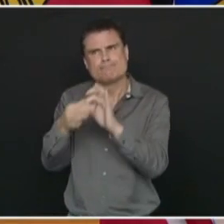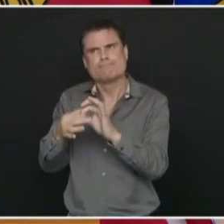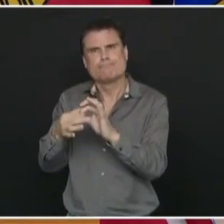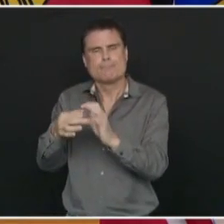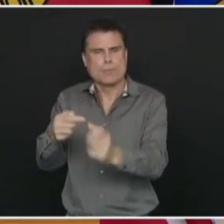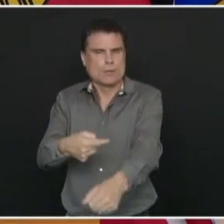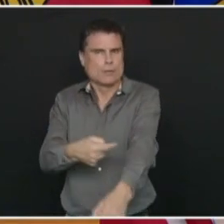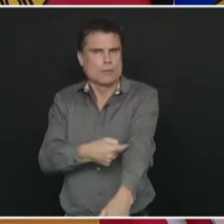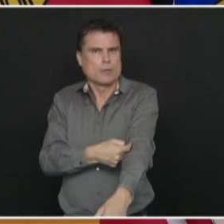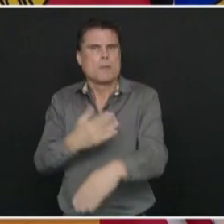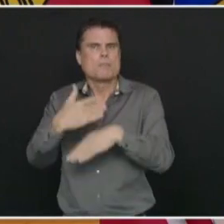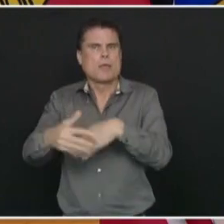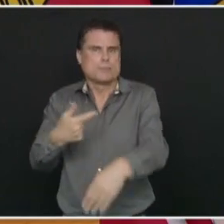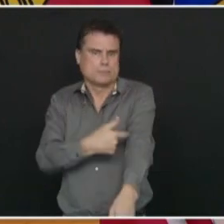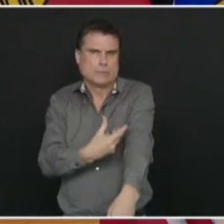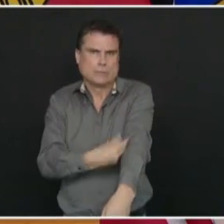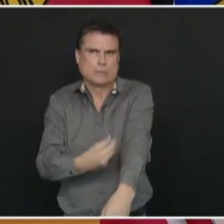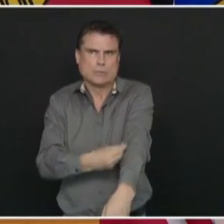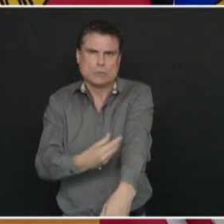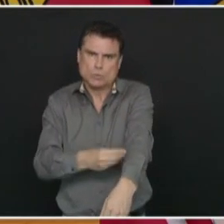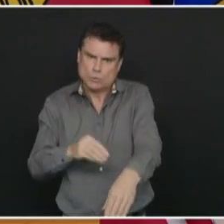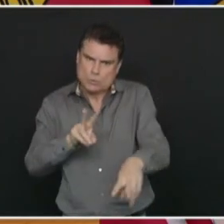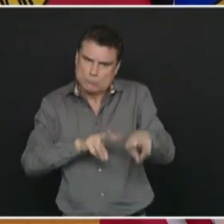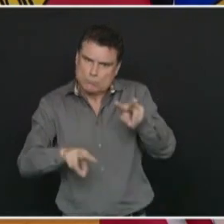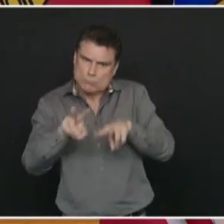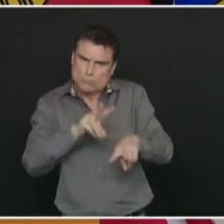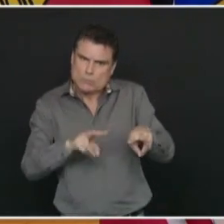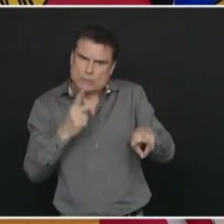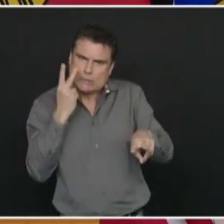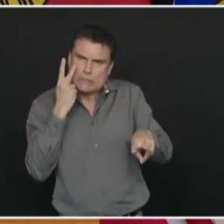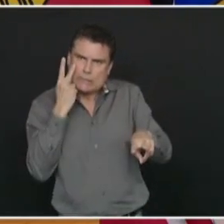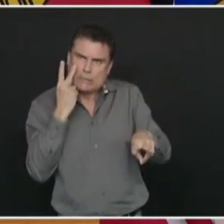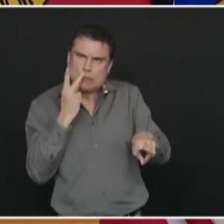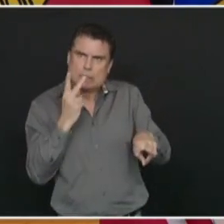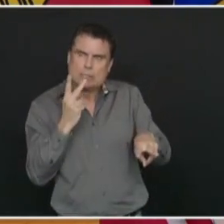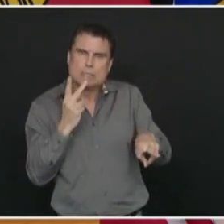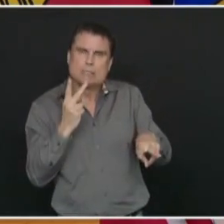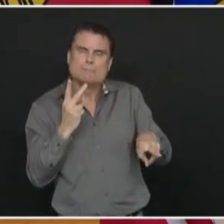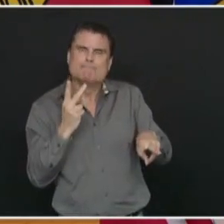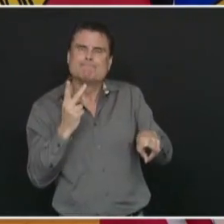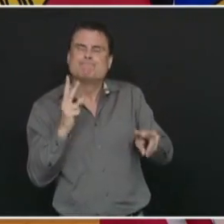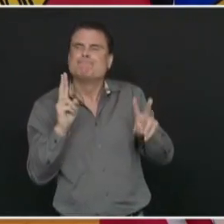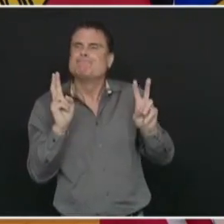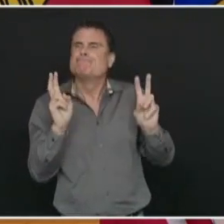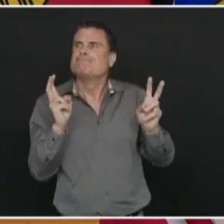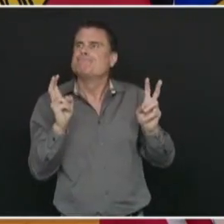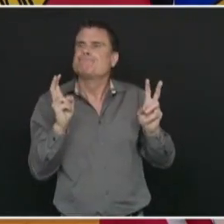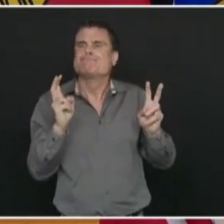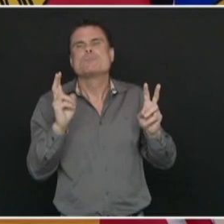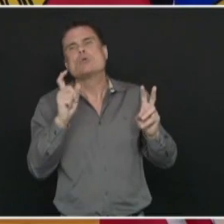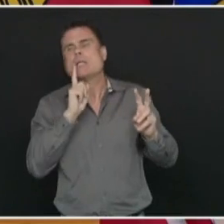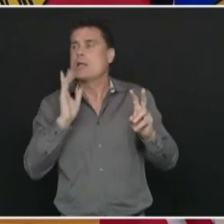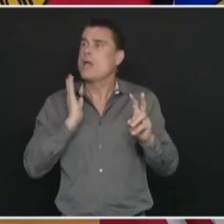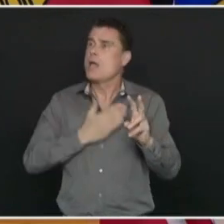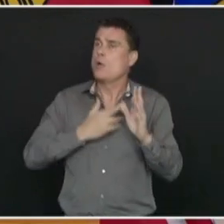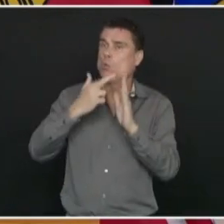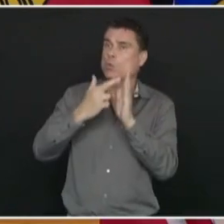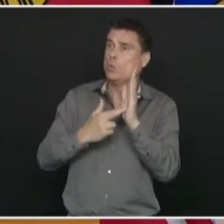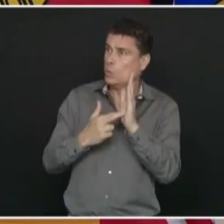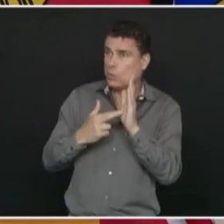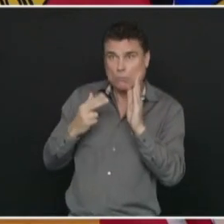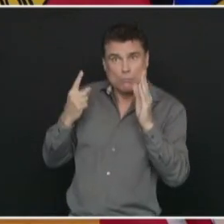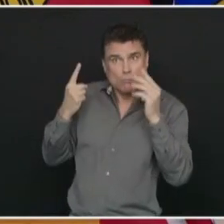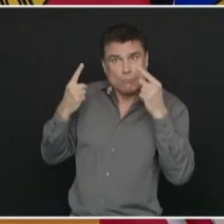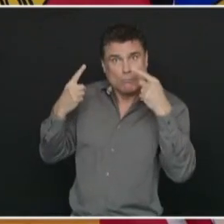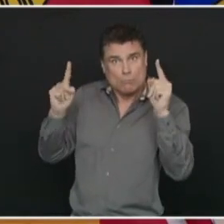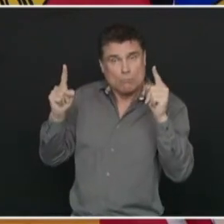Korea, yeah, I think in the scientific discussion of that, it's really unclear. It's unclear whether it is